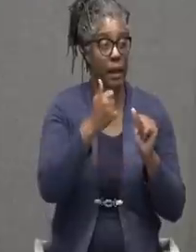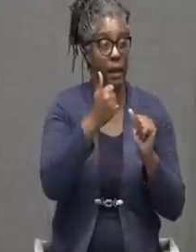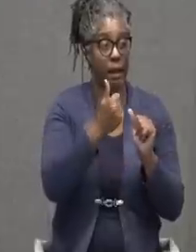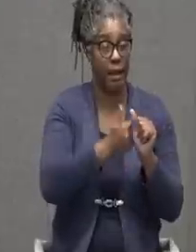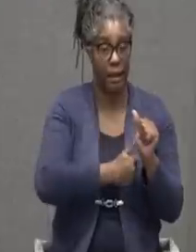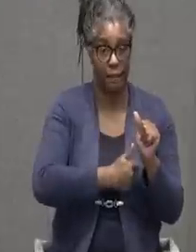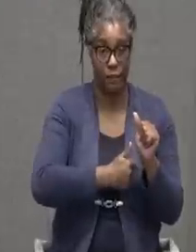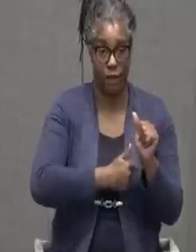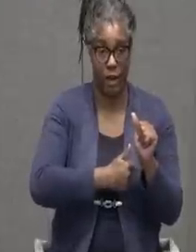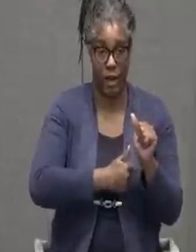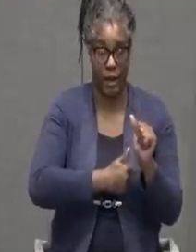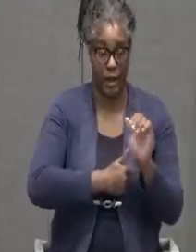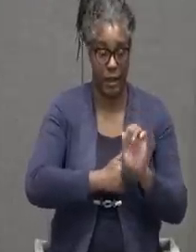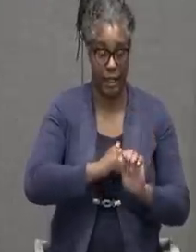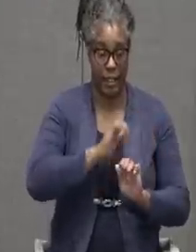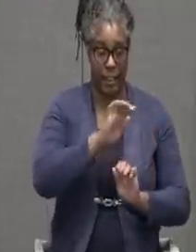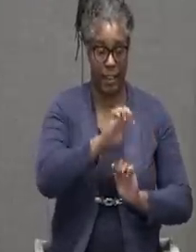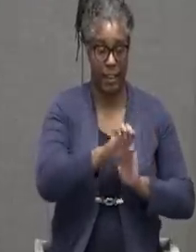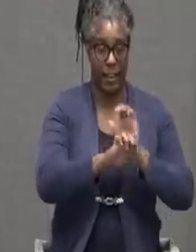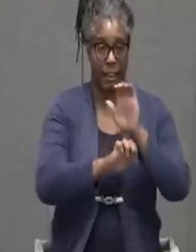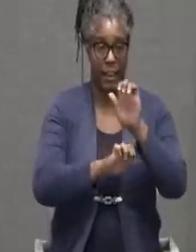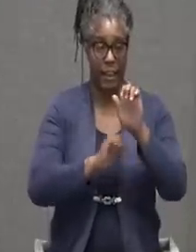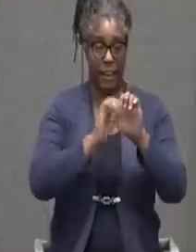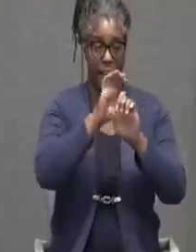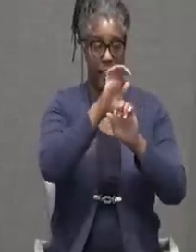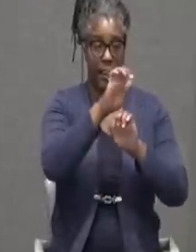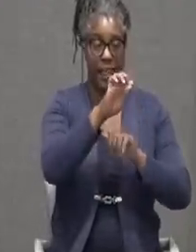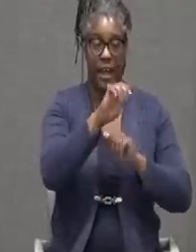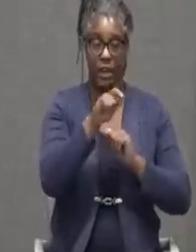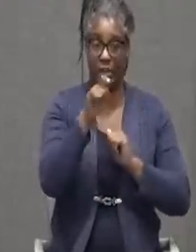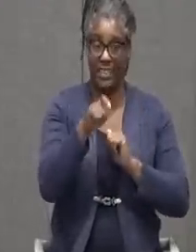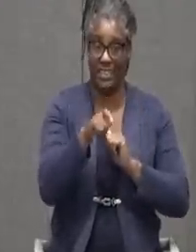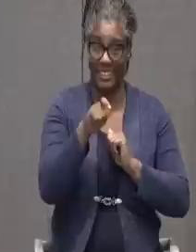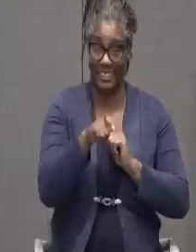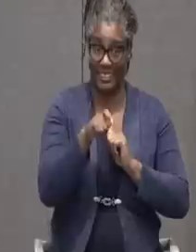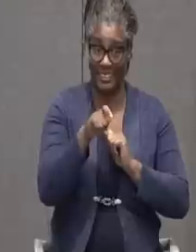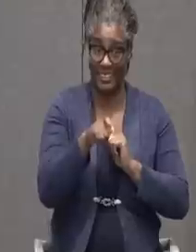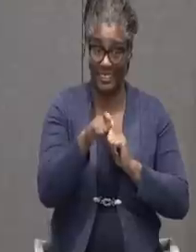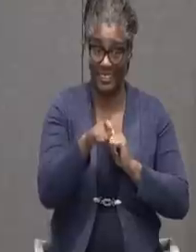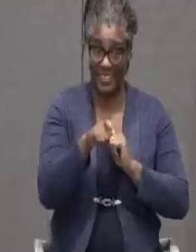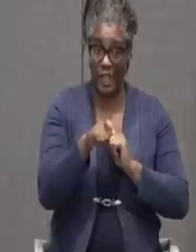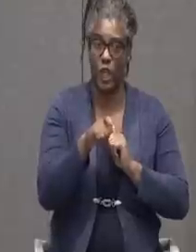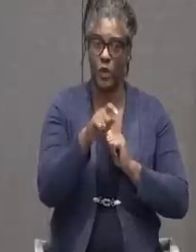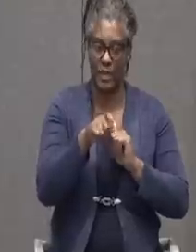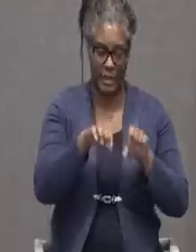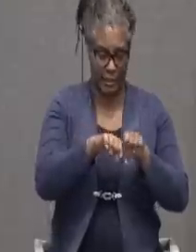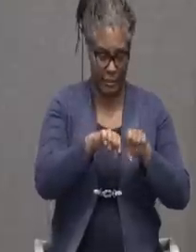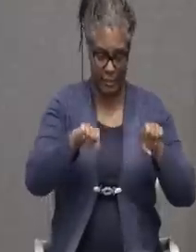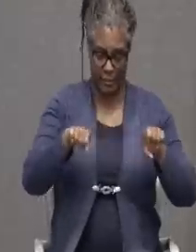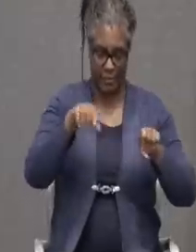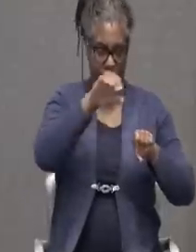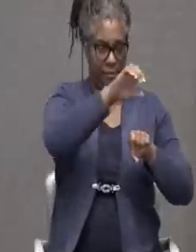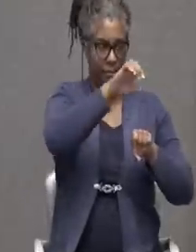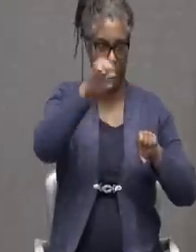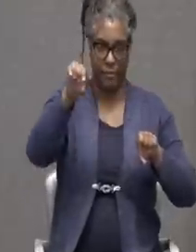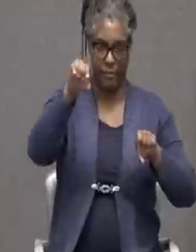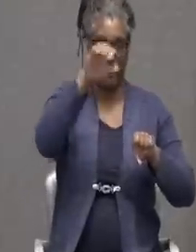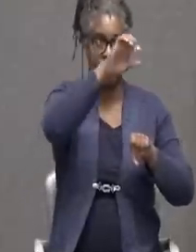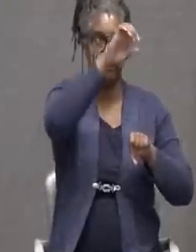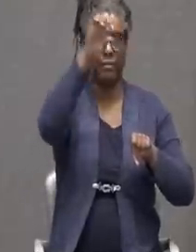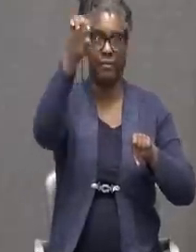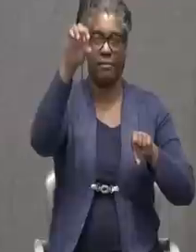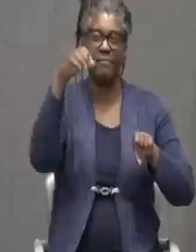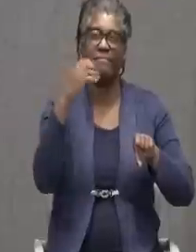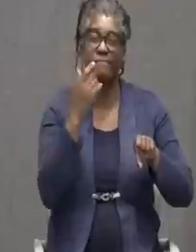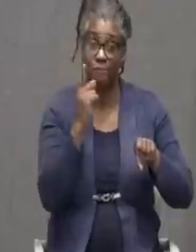ladder needs are to a slide are steps. And so I need to think about what I can use as